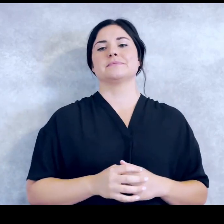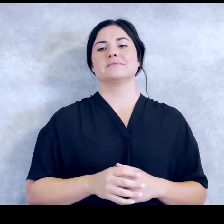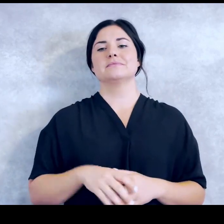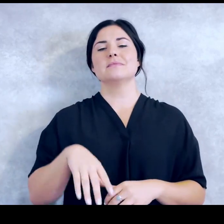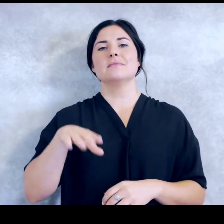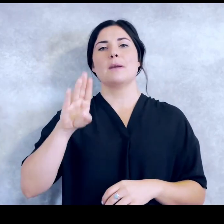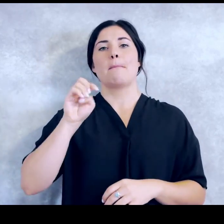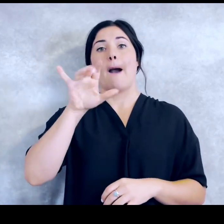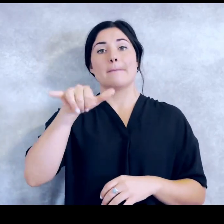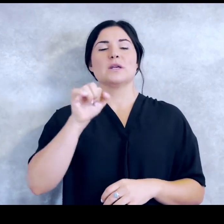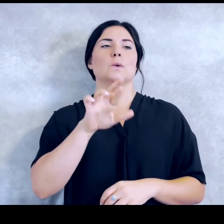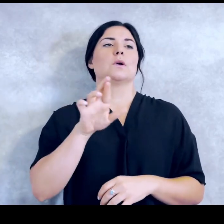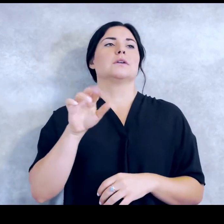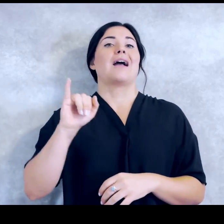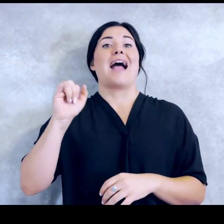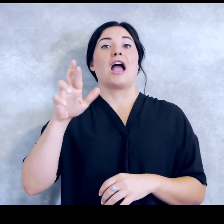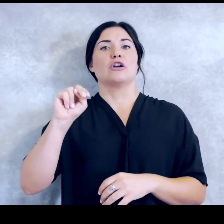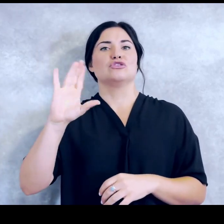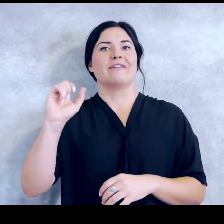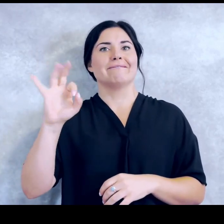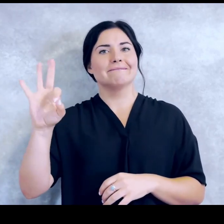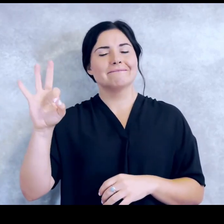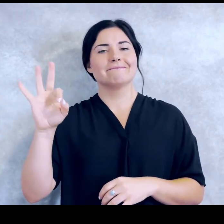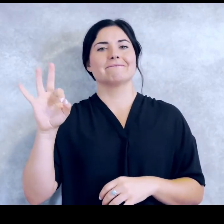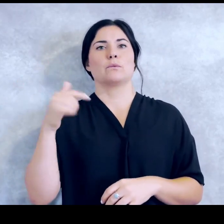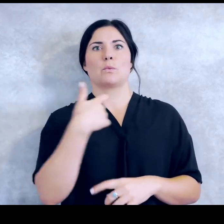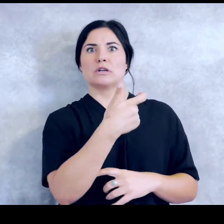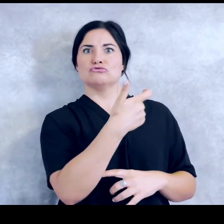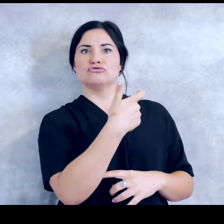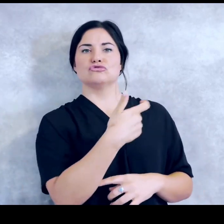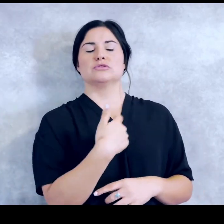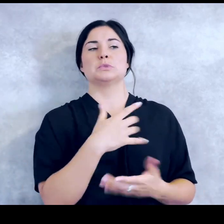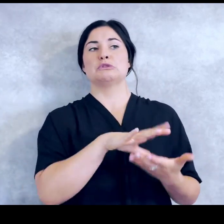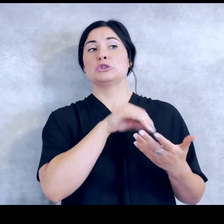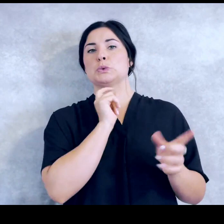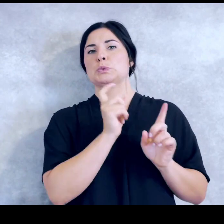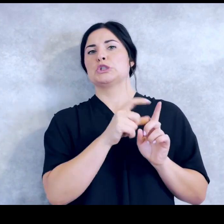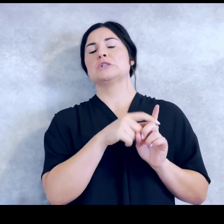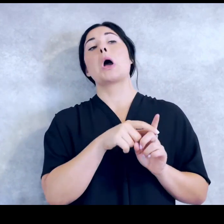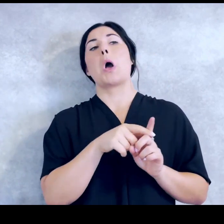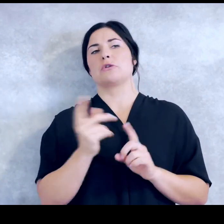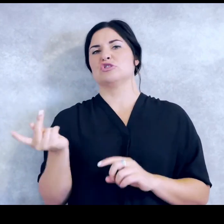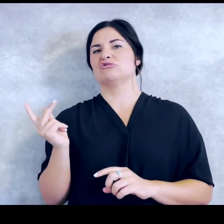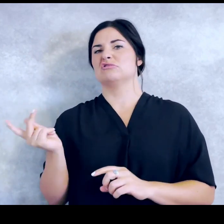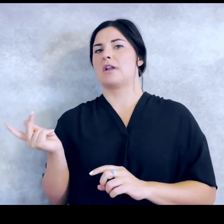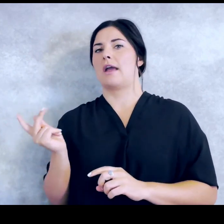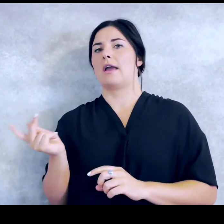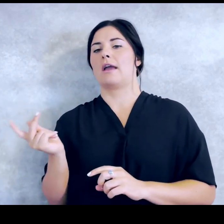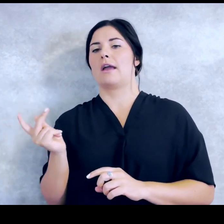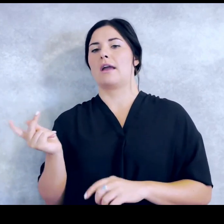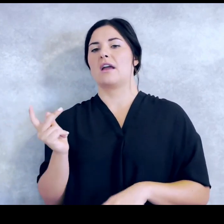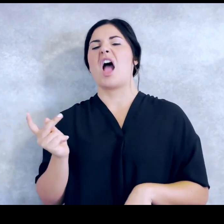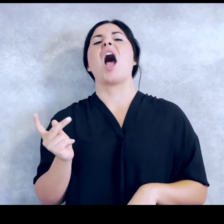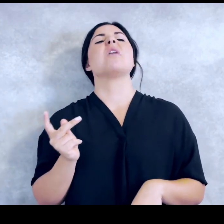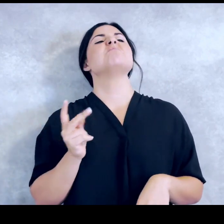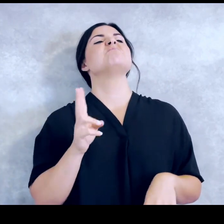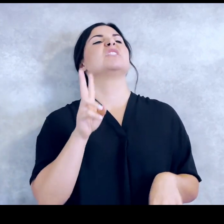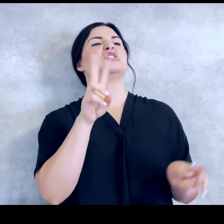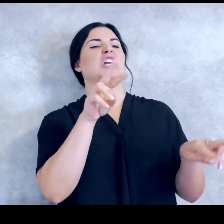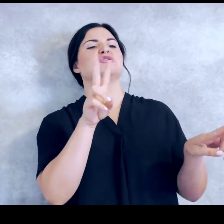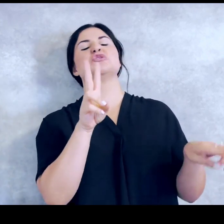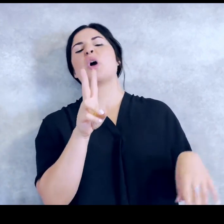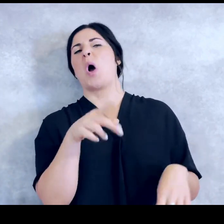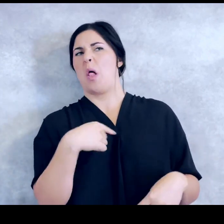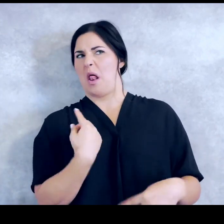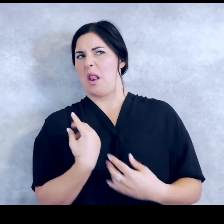wins. Beat Bobby Flay or Iron Chef. And we've learned some words along the way, and so we'll just sit there on the couch just